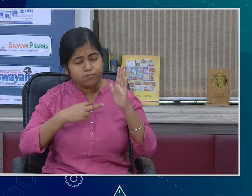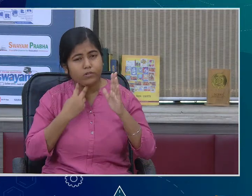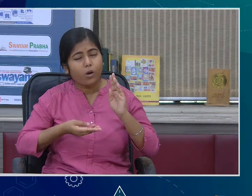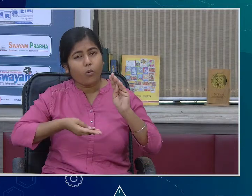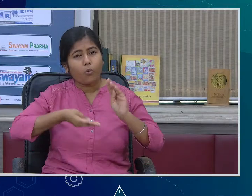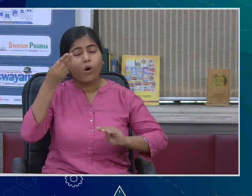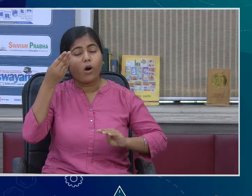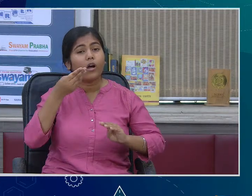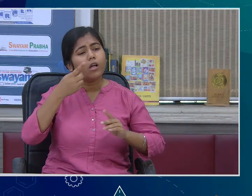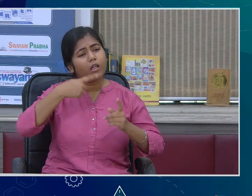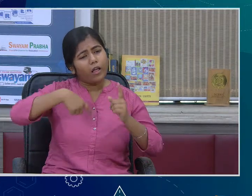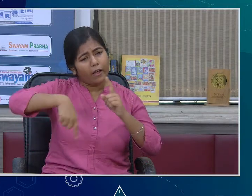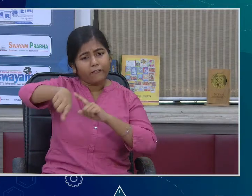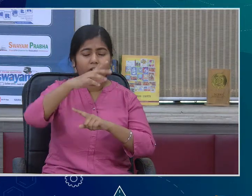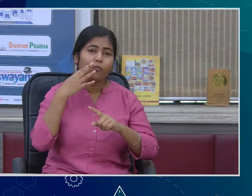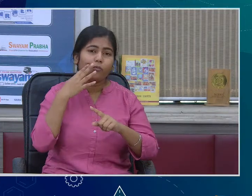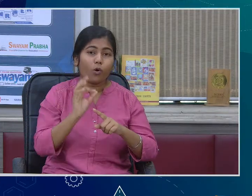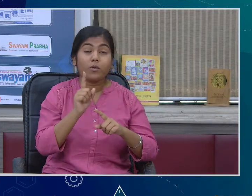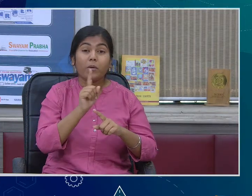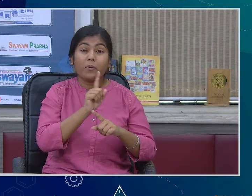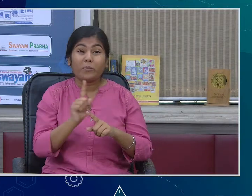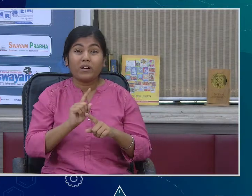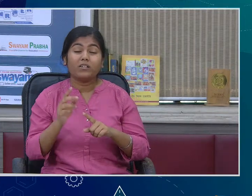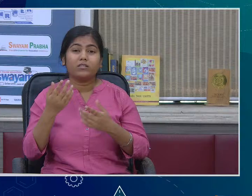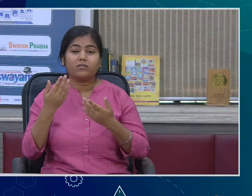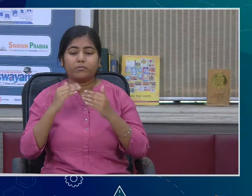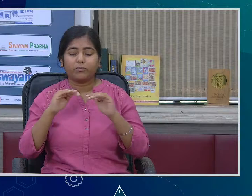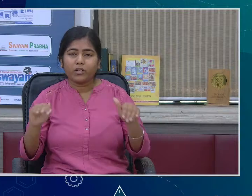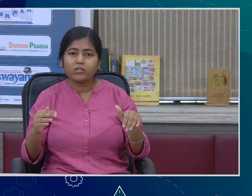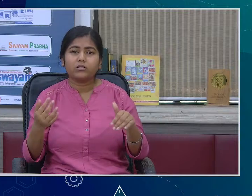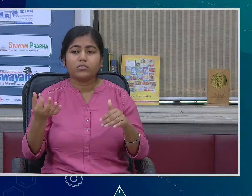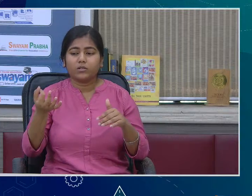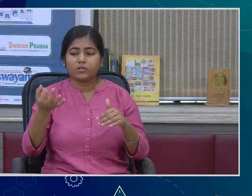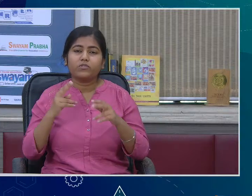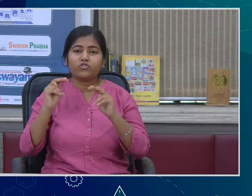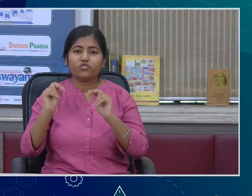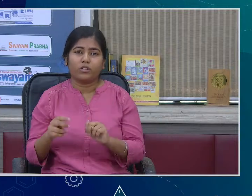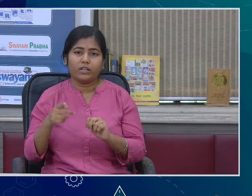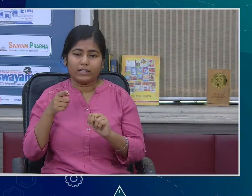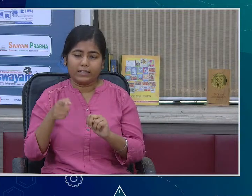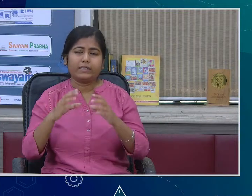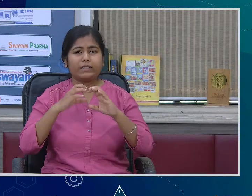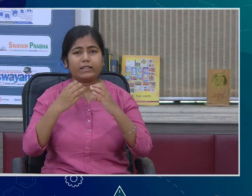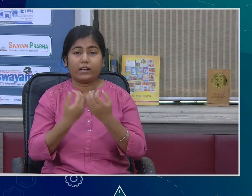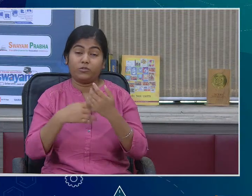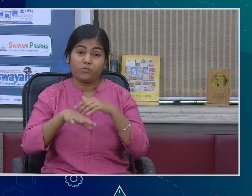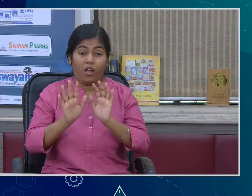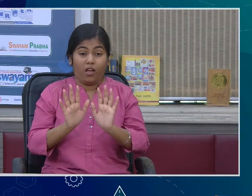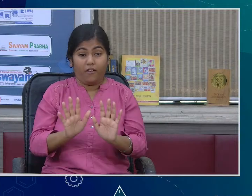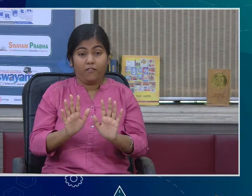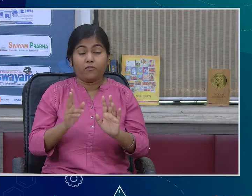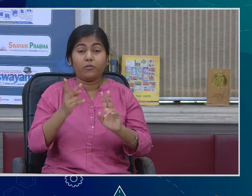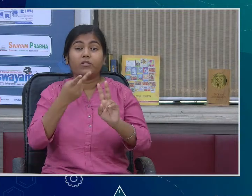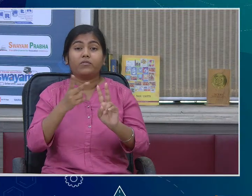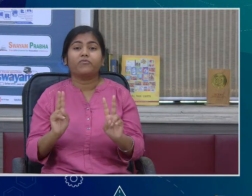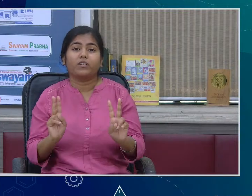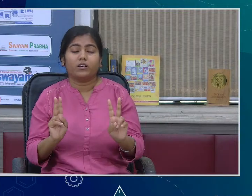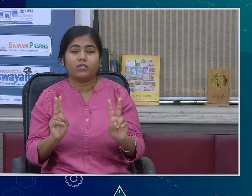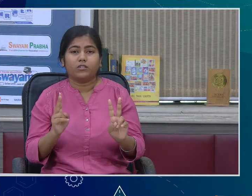but especially for learners with special needs, it makes a difference in the classroom. You know, they struggle with